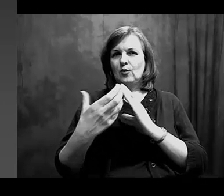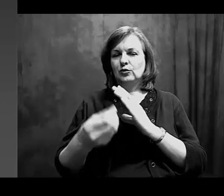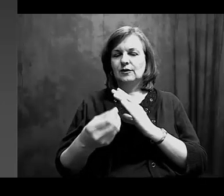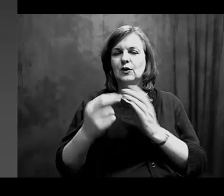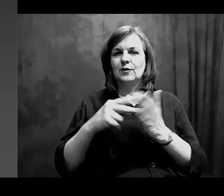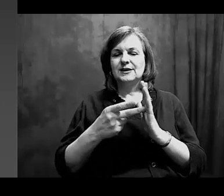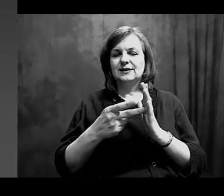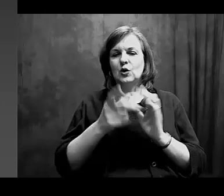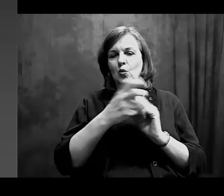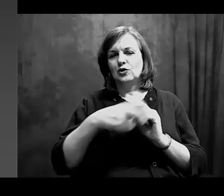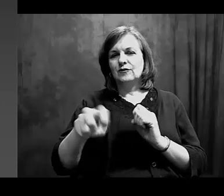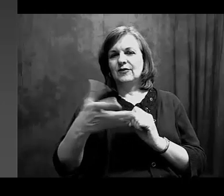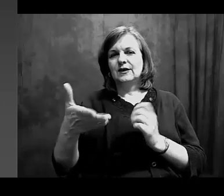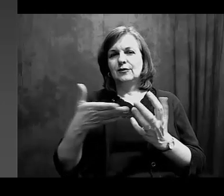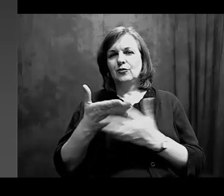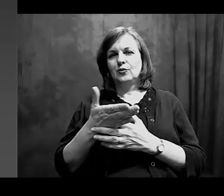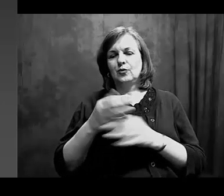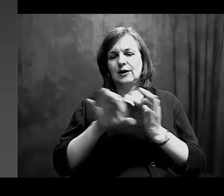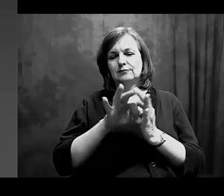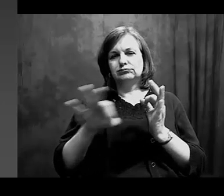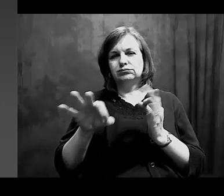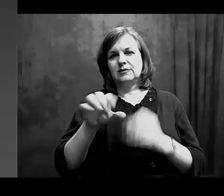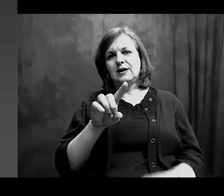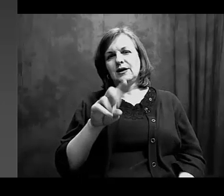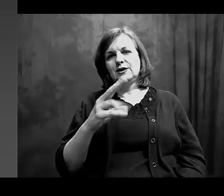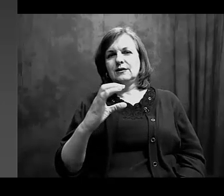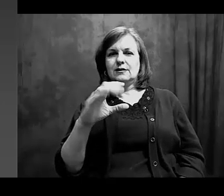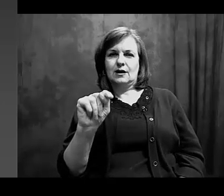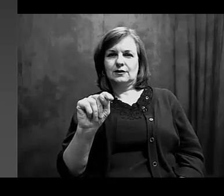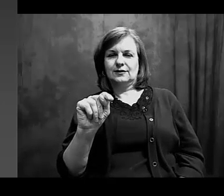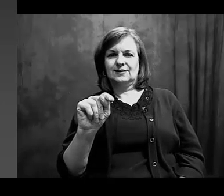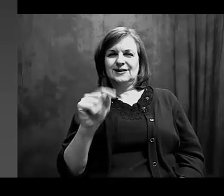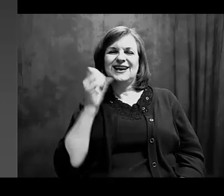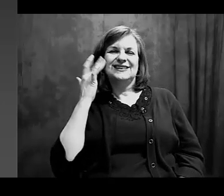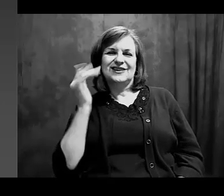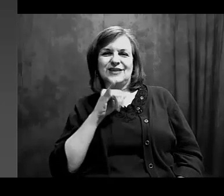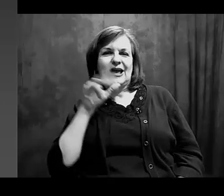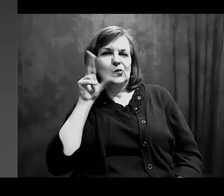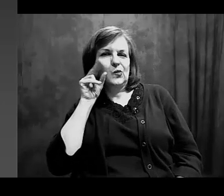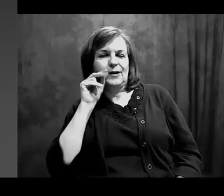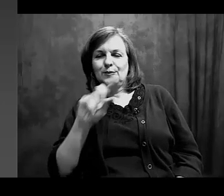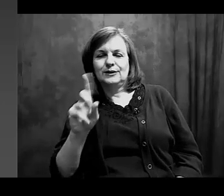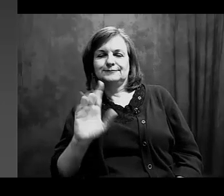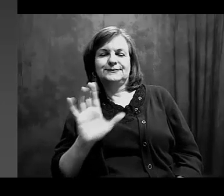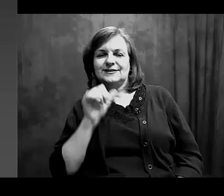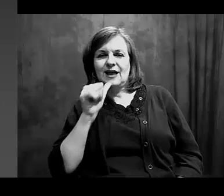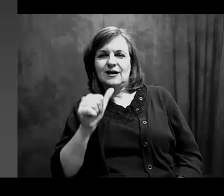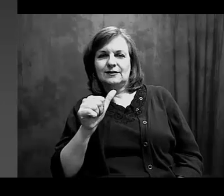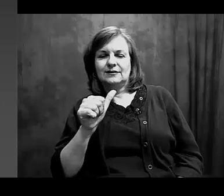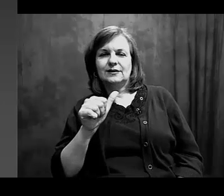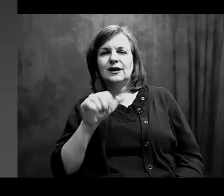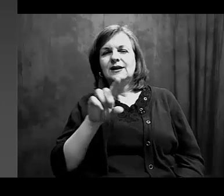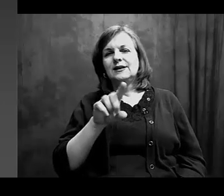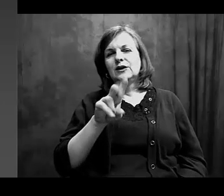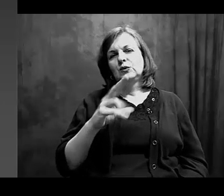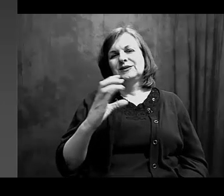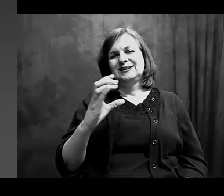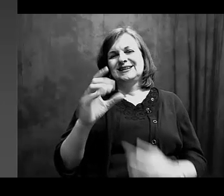So if this is the lining inside your small intestine, these are all cells around here. And when we look at these villi,